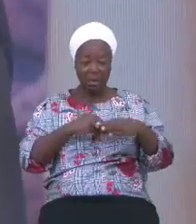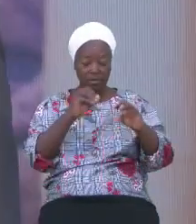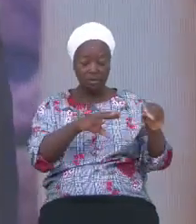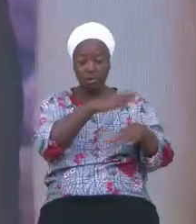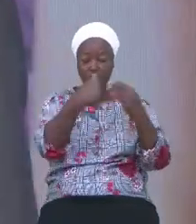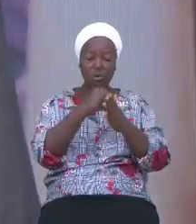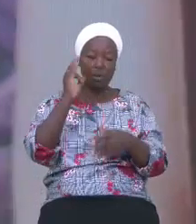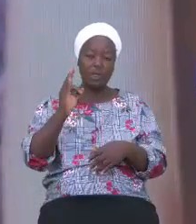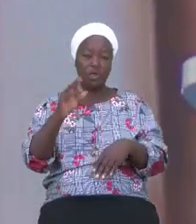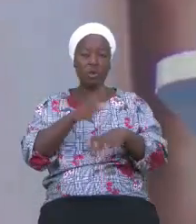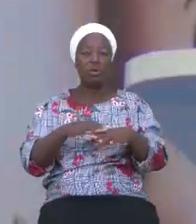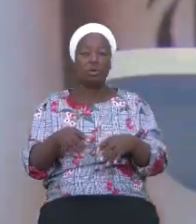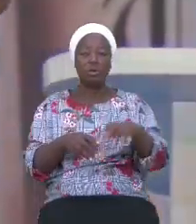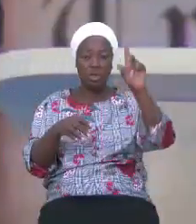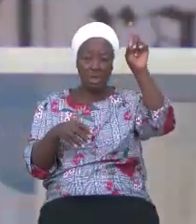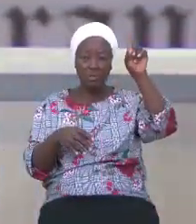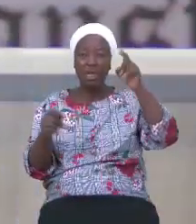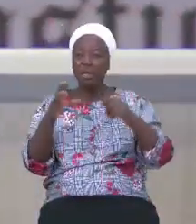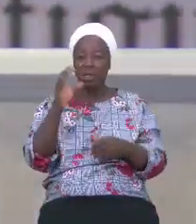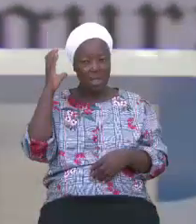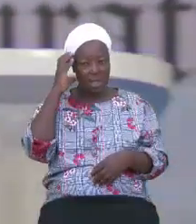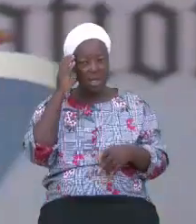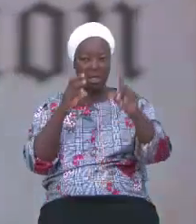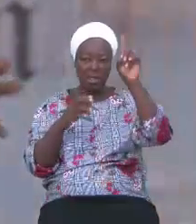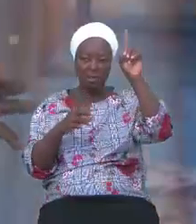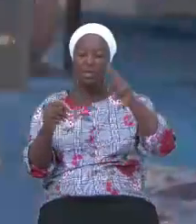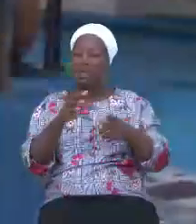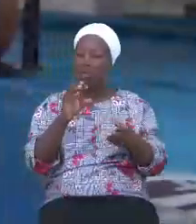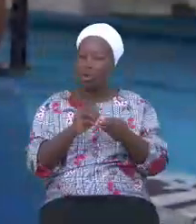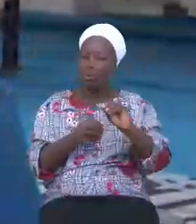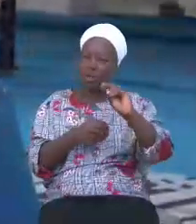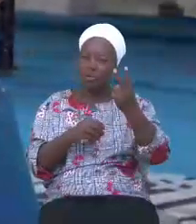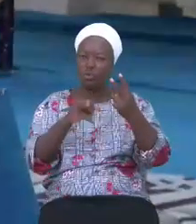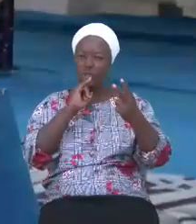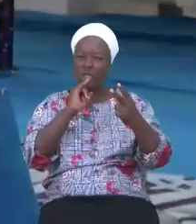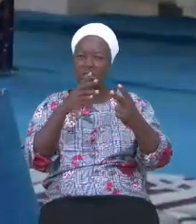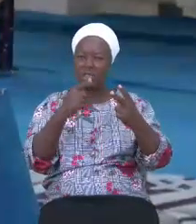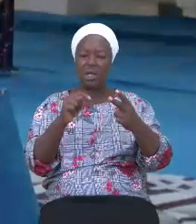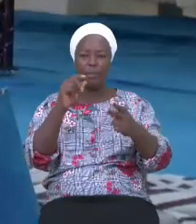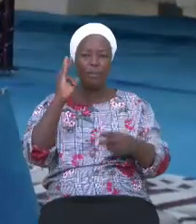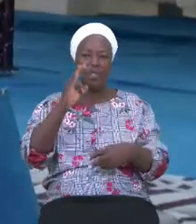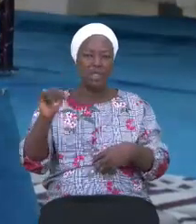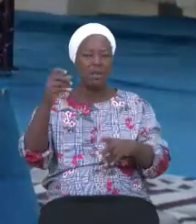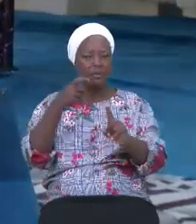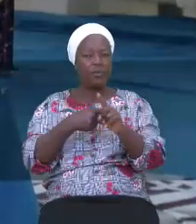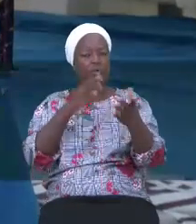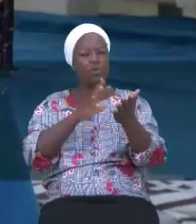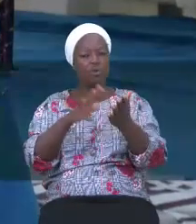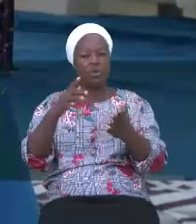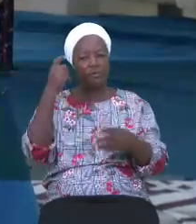on him. Hear ye him. Number two is the message from glory for